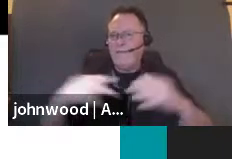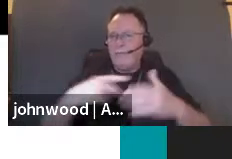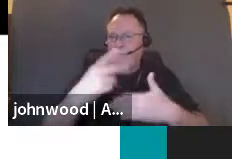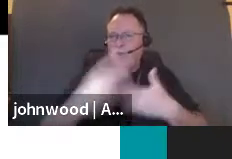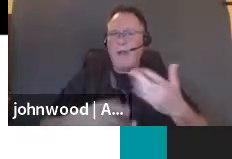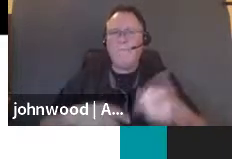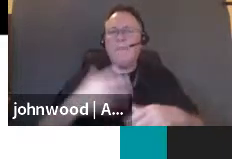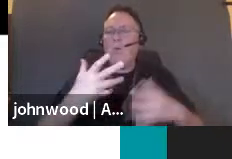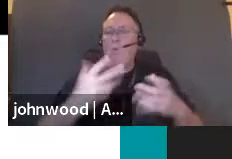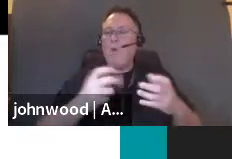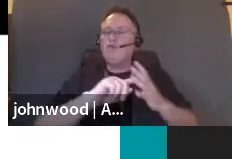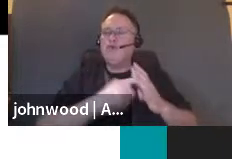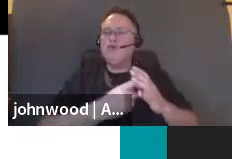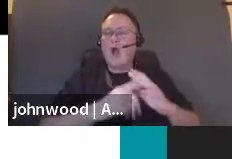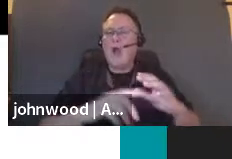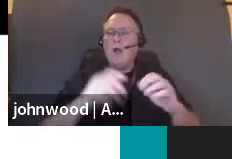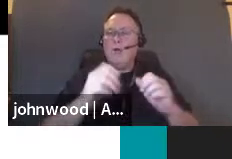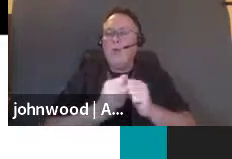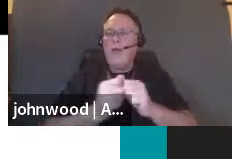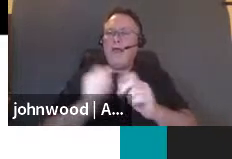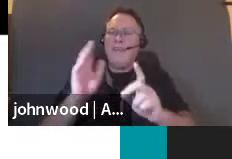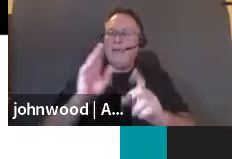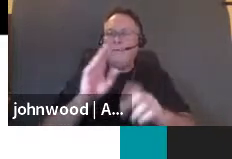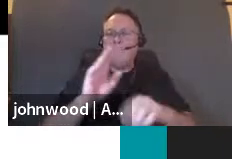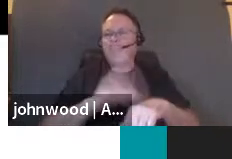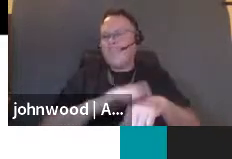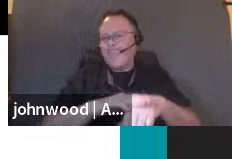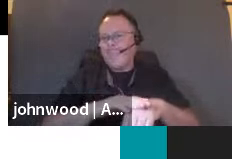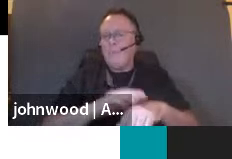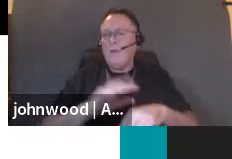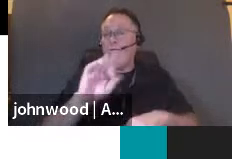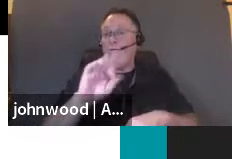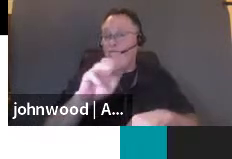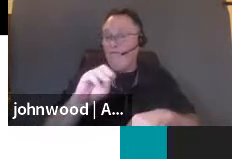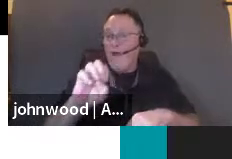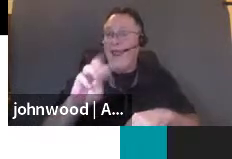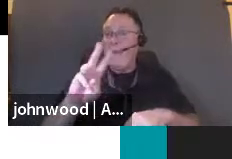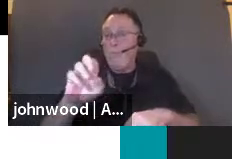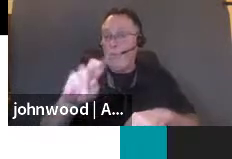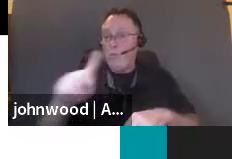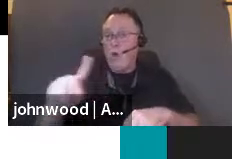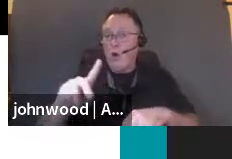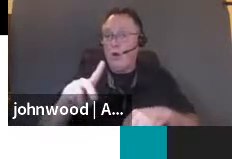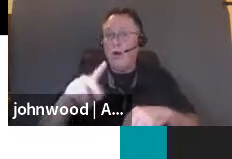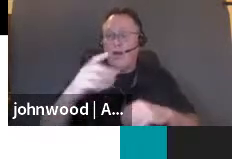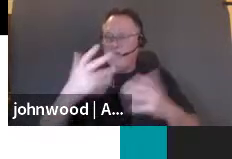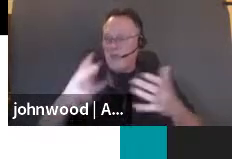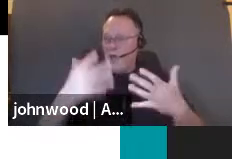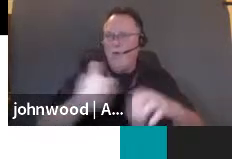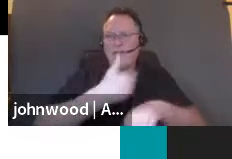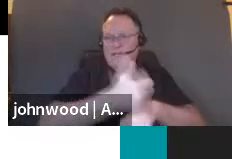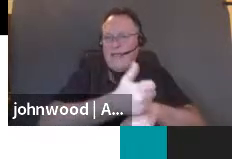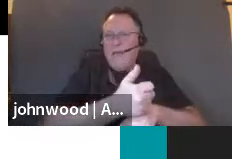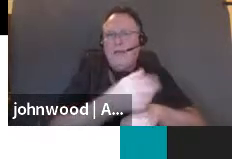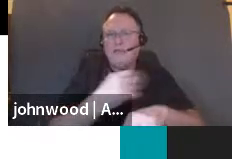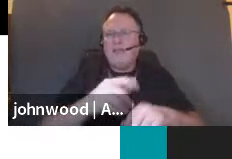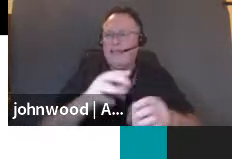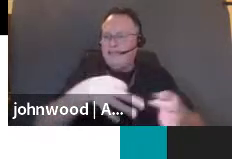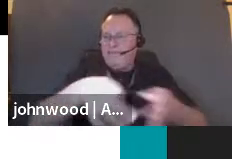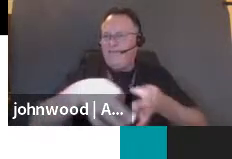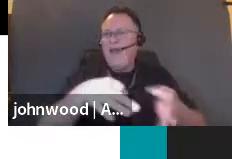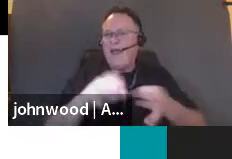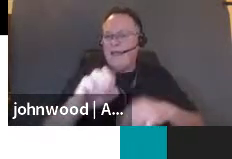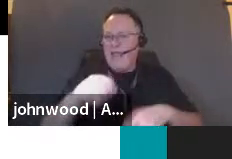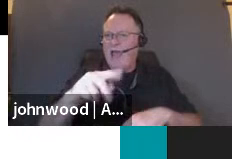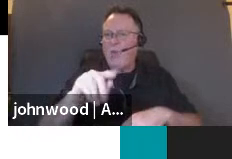to start off with the reminder that an equity framework has already been established by the program, which defined equity. It